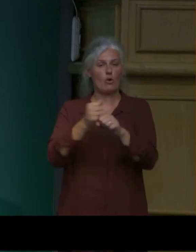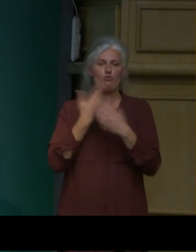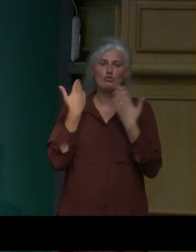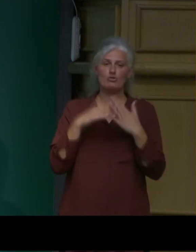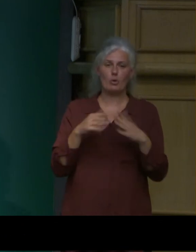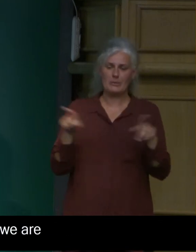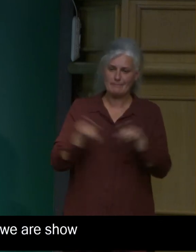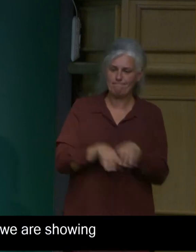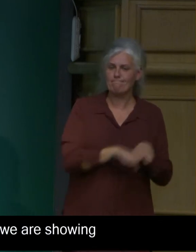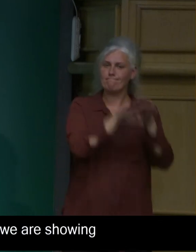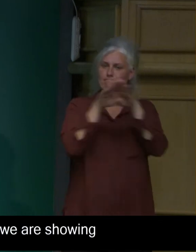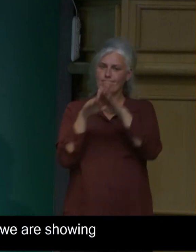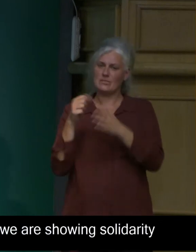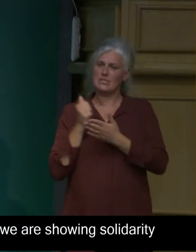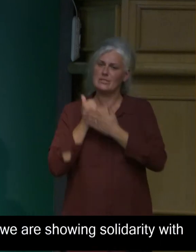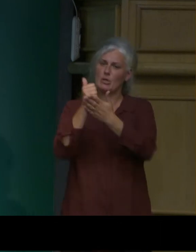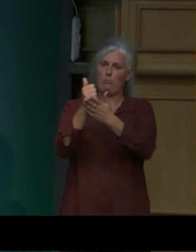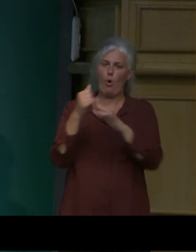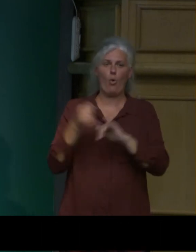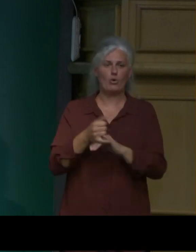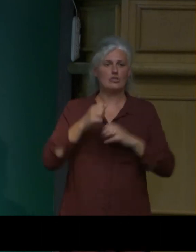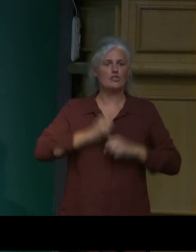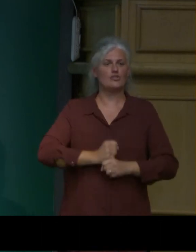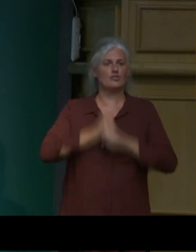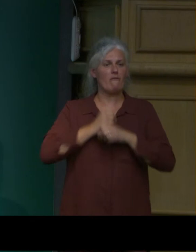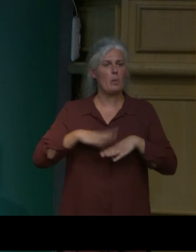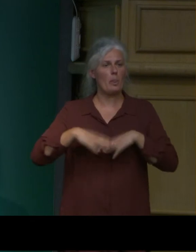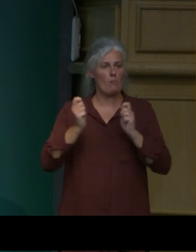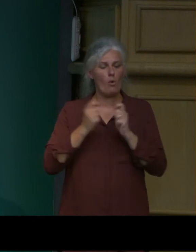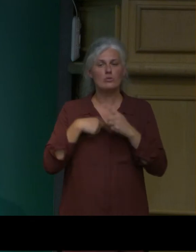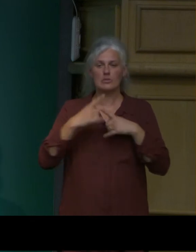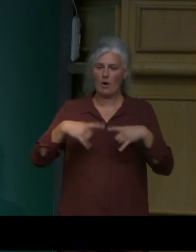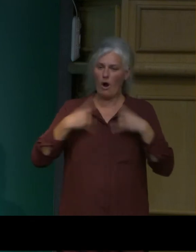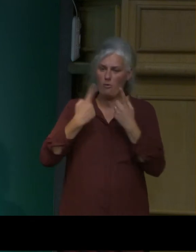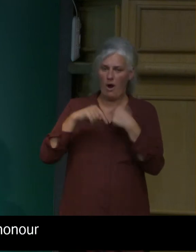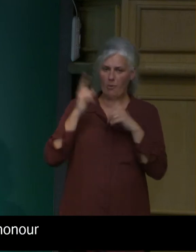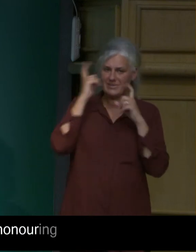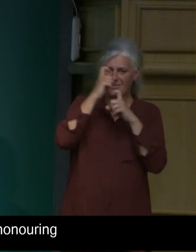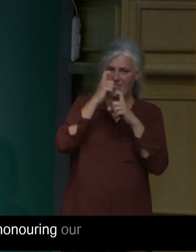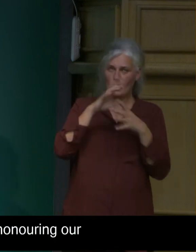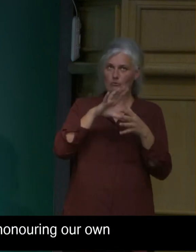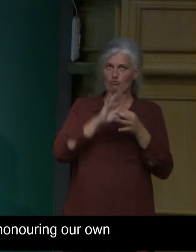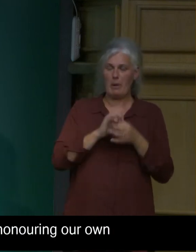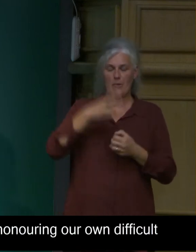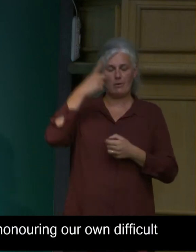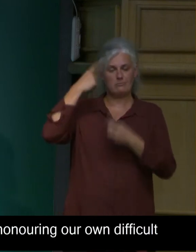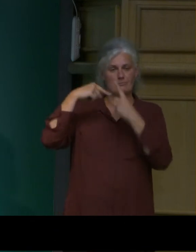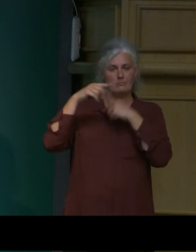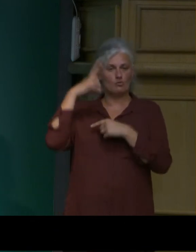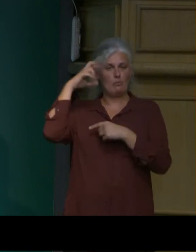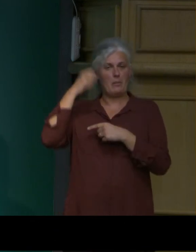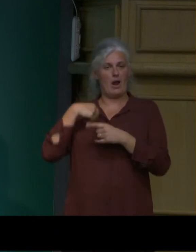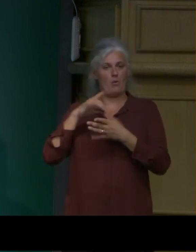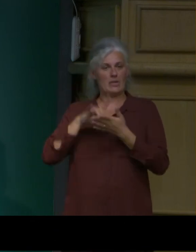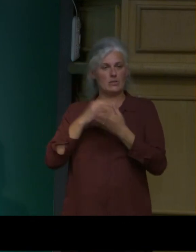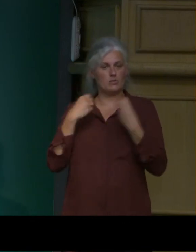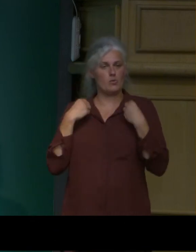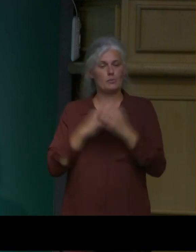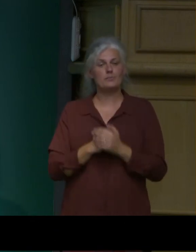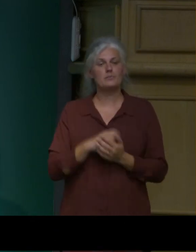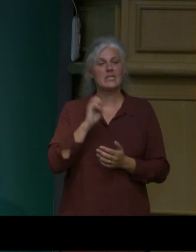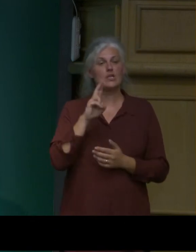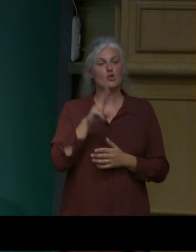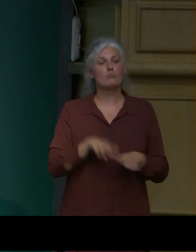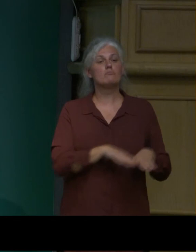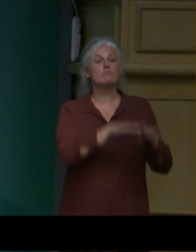solidarity with those who are suffering the most and honoring our own difficult history that you use common